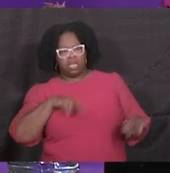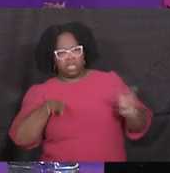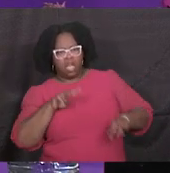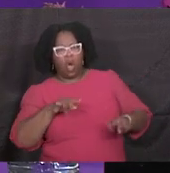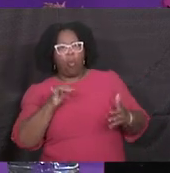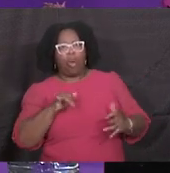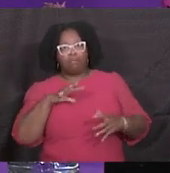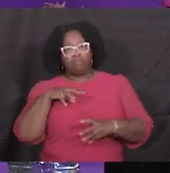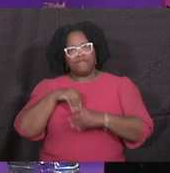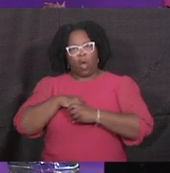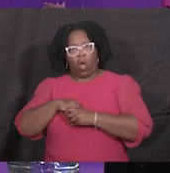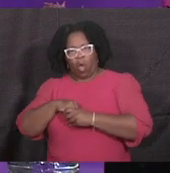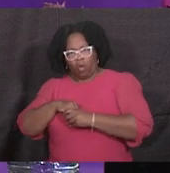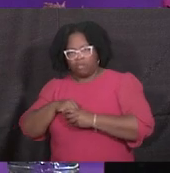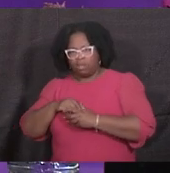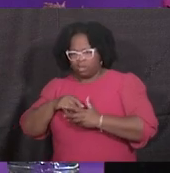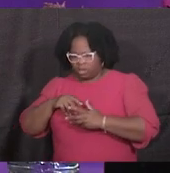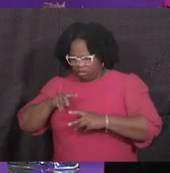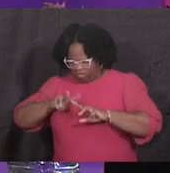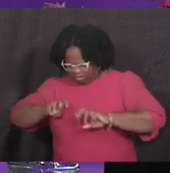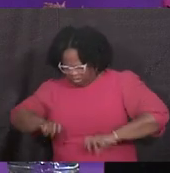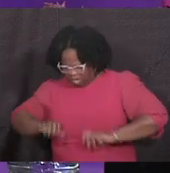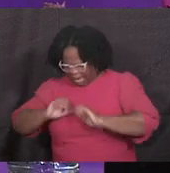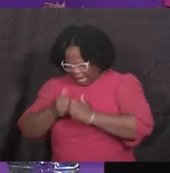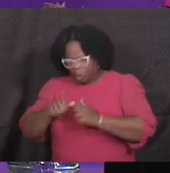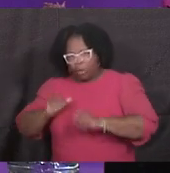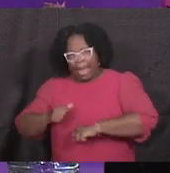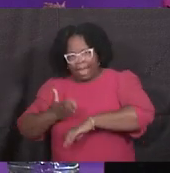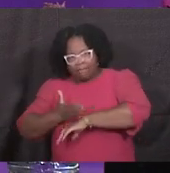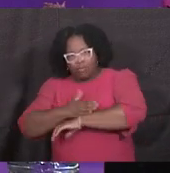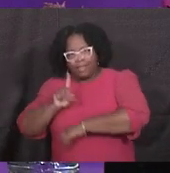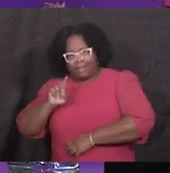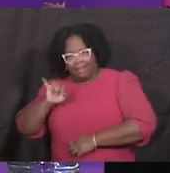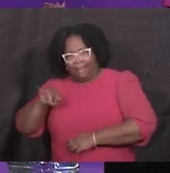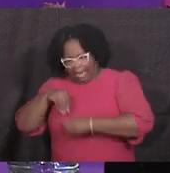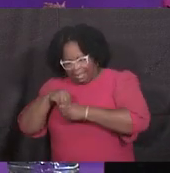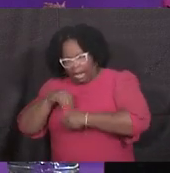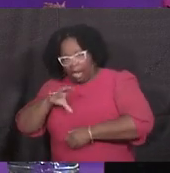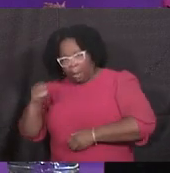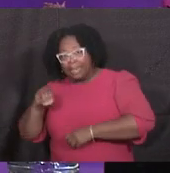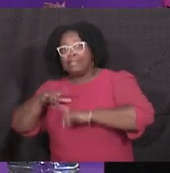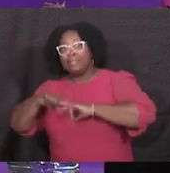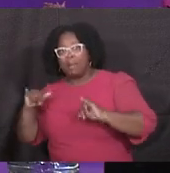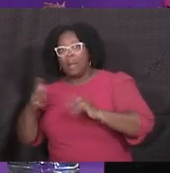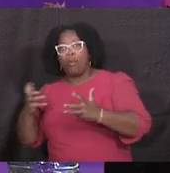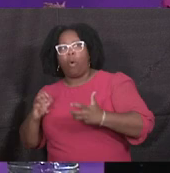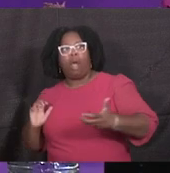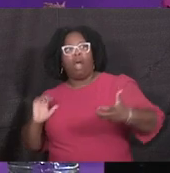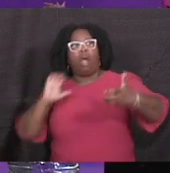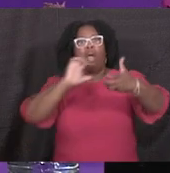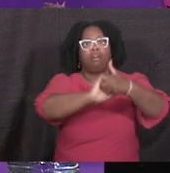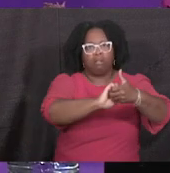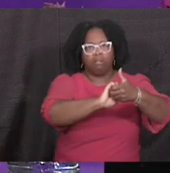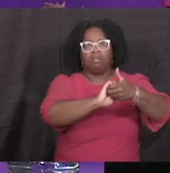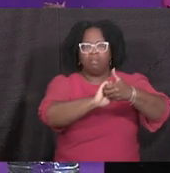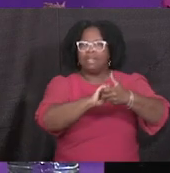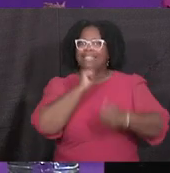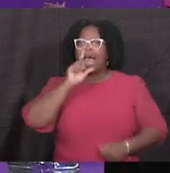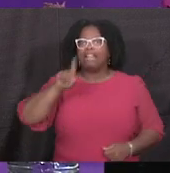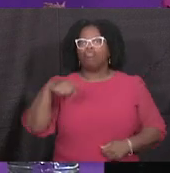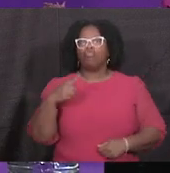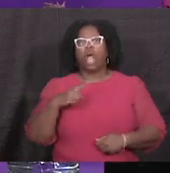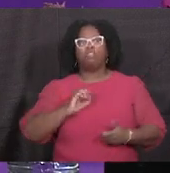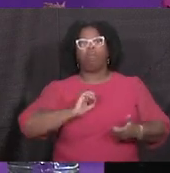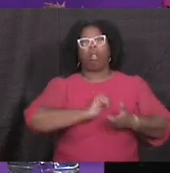internally, you know, and kind of see how can we improve DEI within our companies, but they also wanted to collaborate, and not just collaborate, you know,